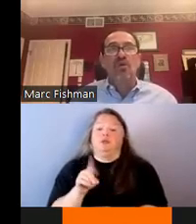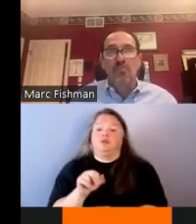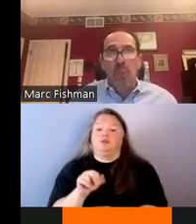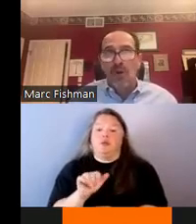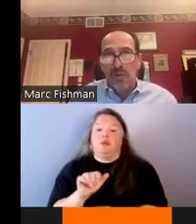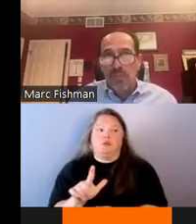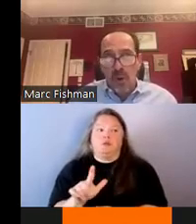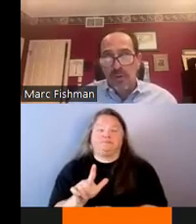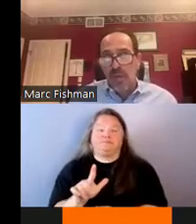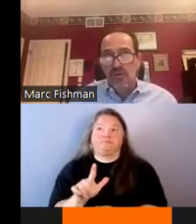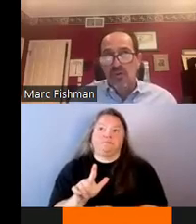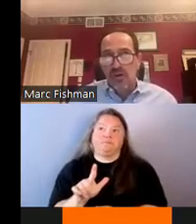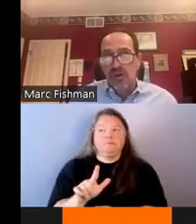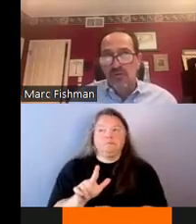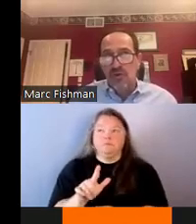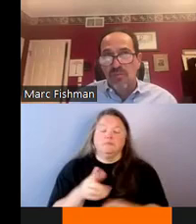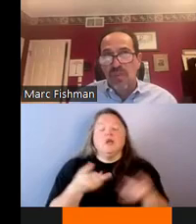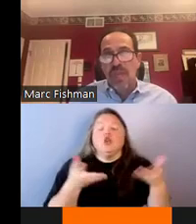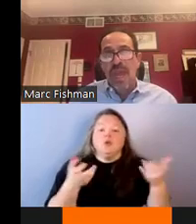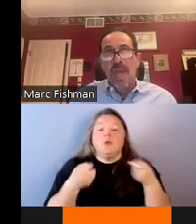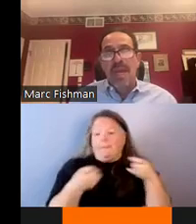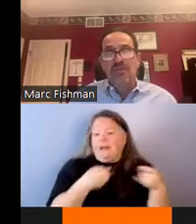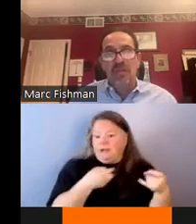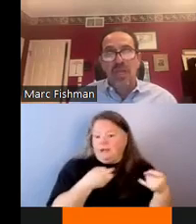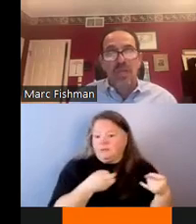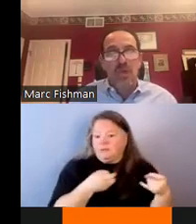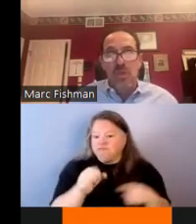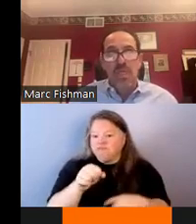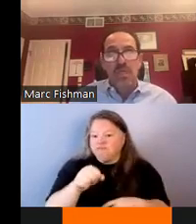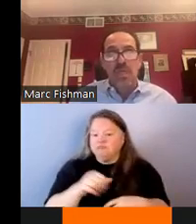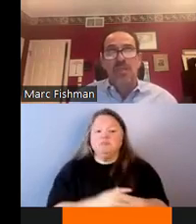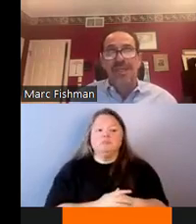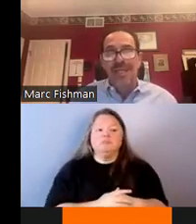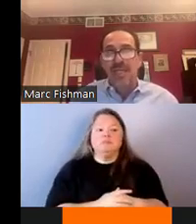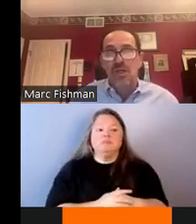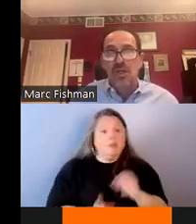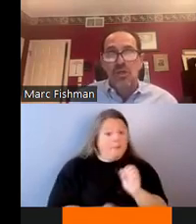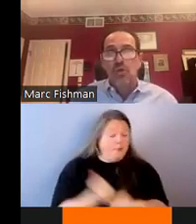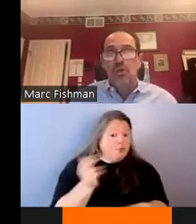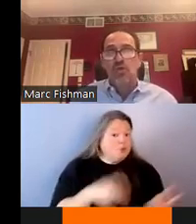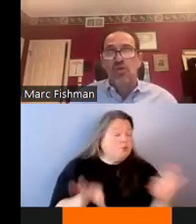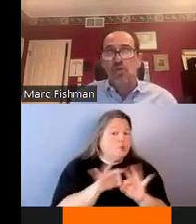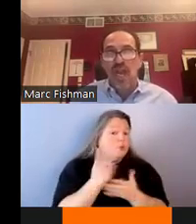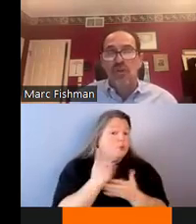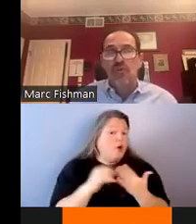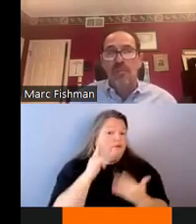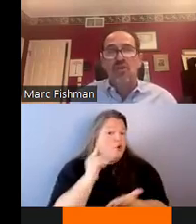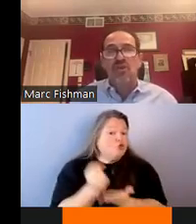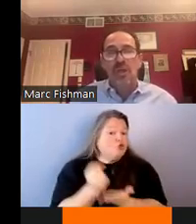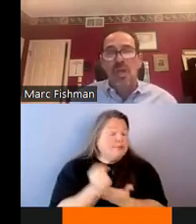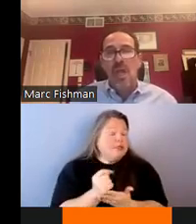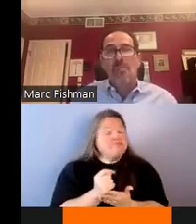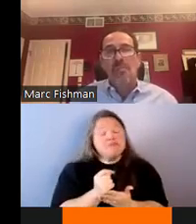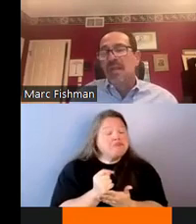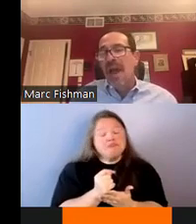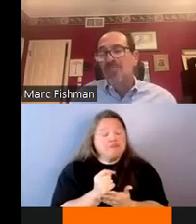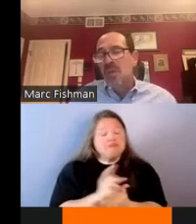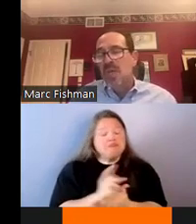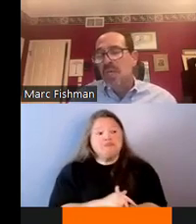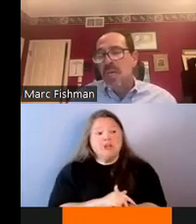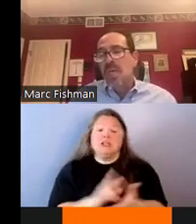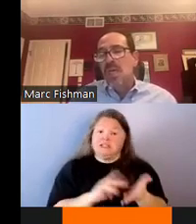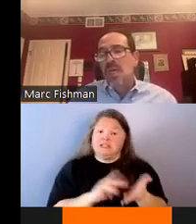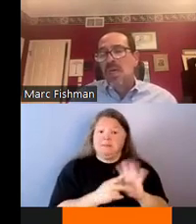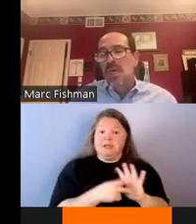the most important part necessarily of treatment. And as I'll tell you, it doesn't lead to sustained remission, but it